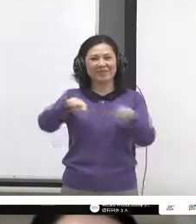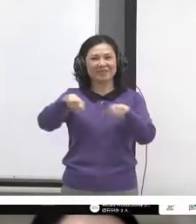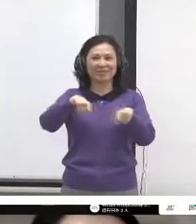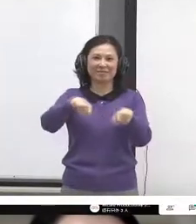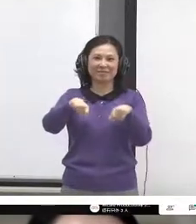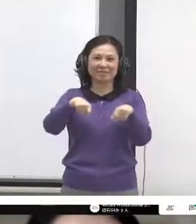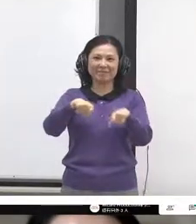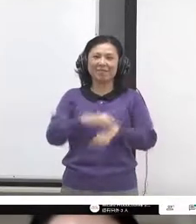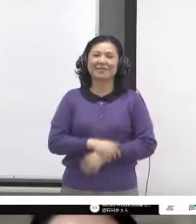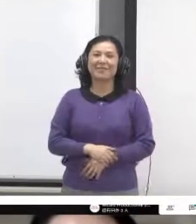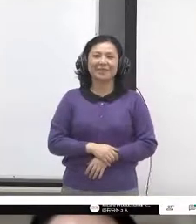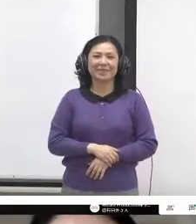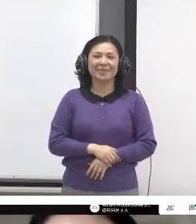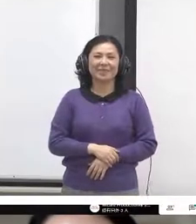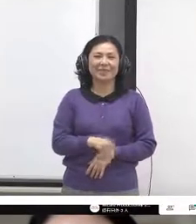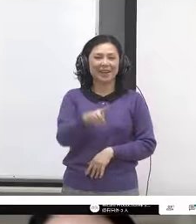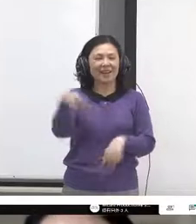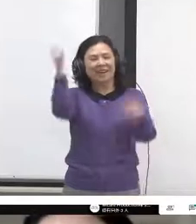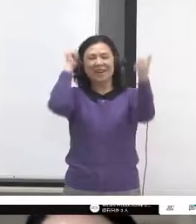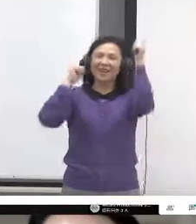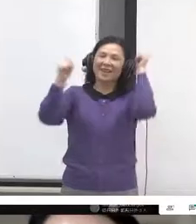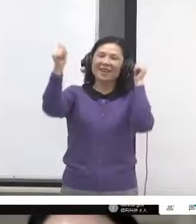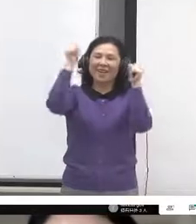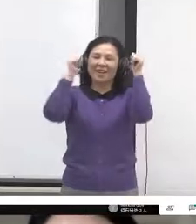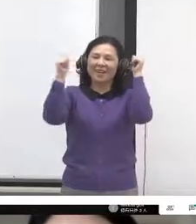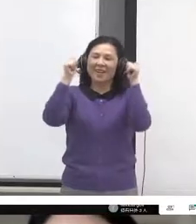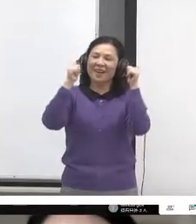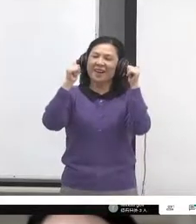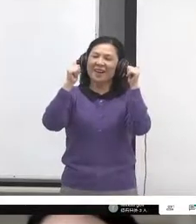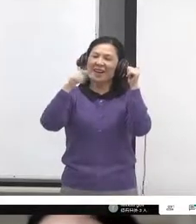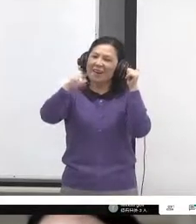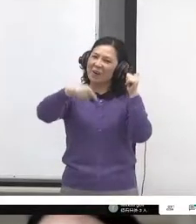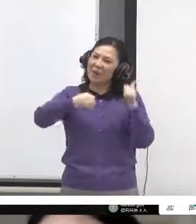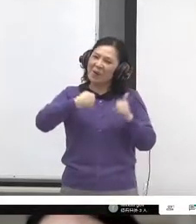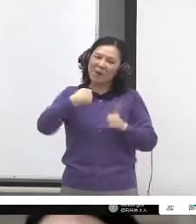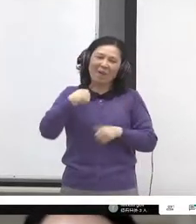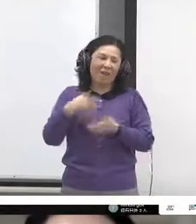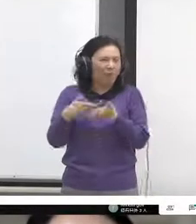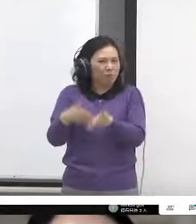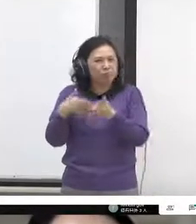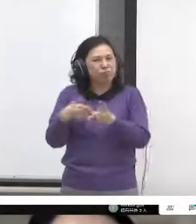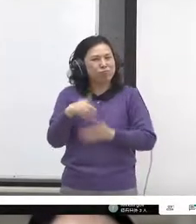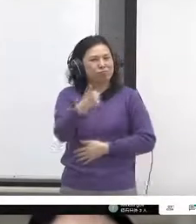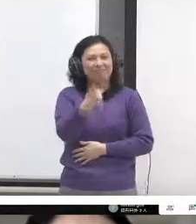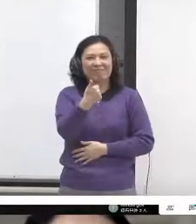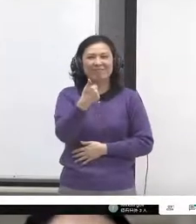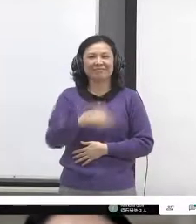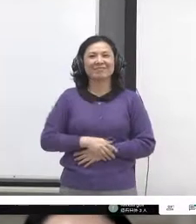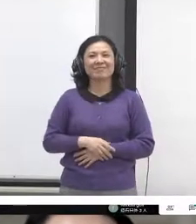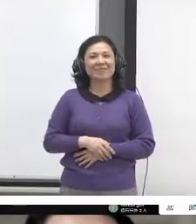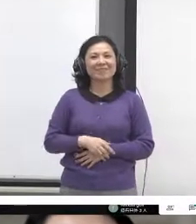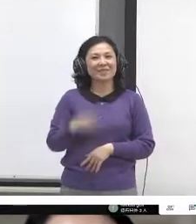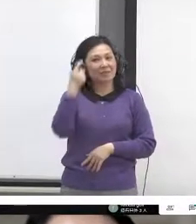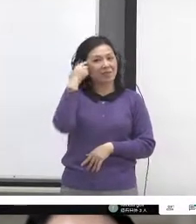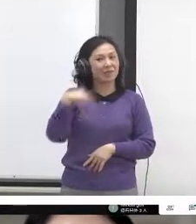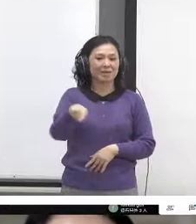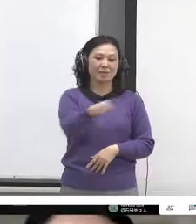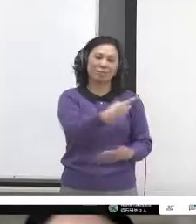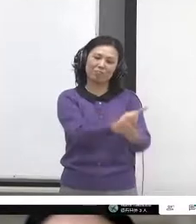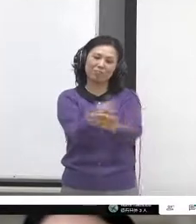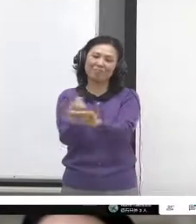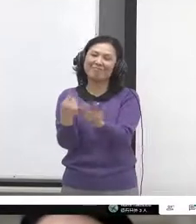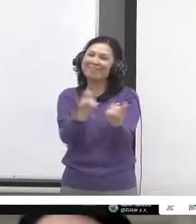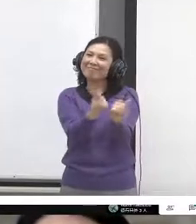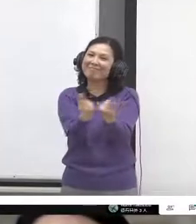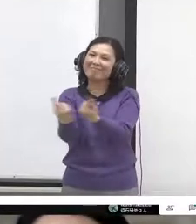for me, and maybe it's everyone is the same feeling. In the Tainan is